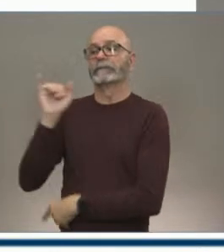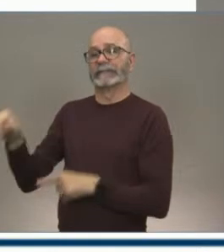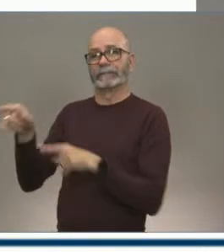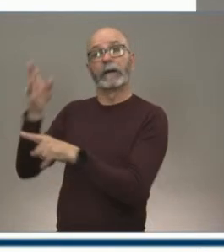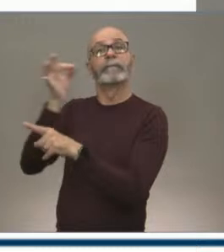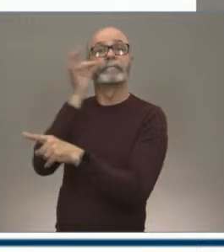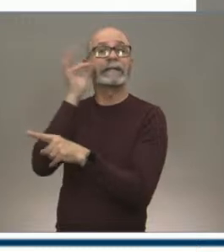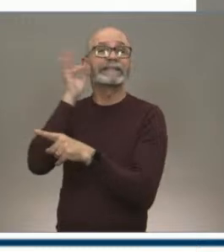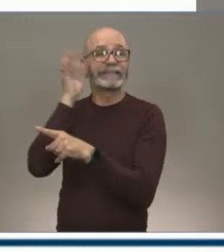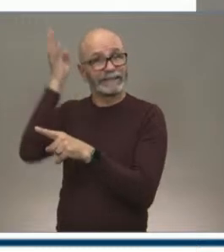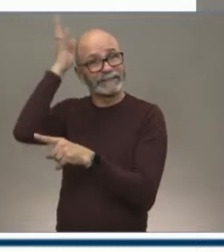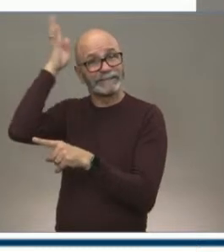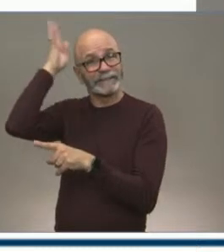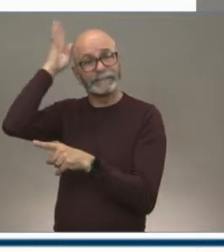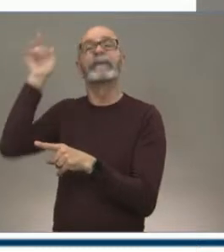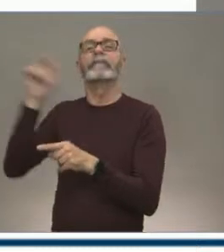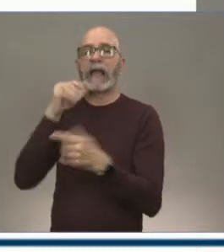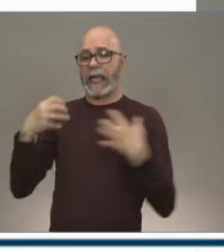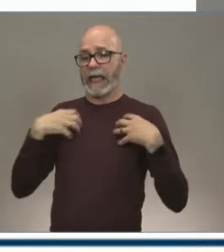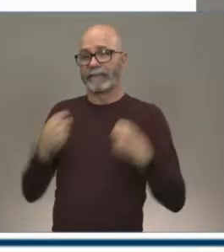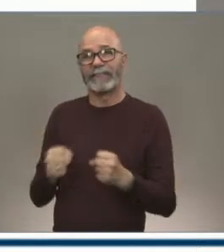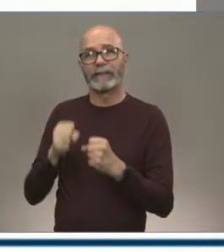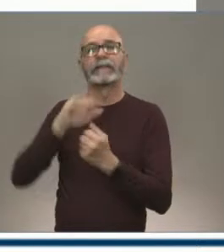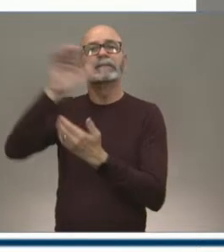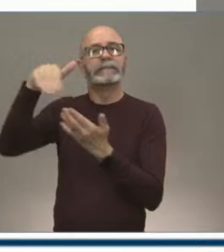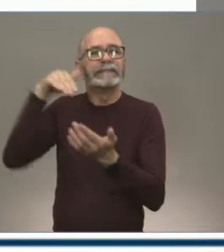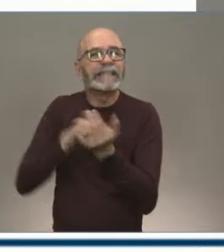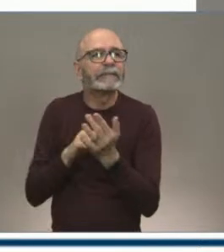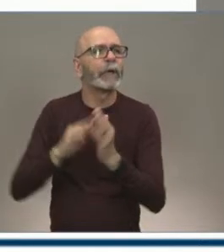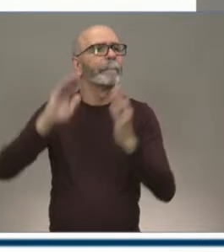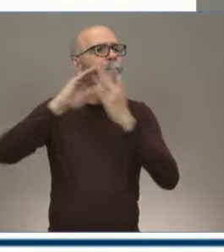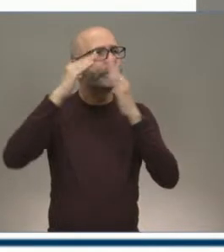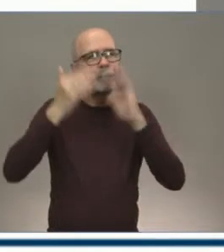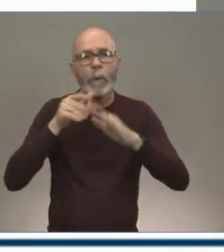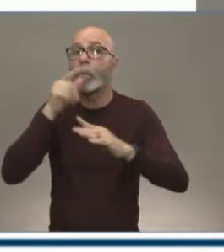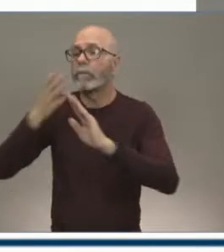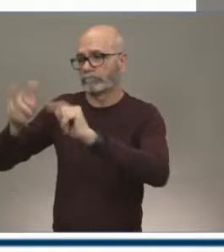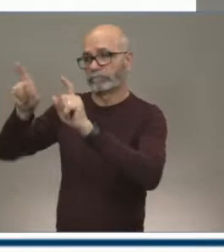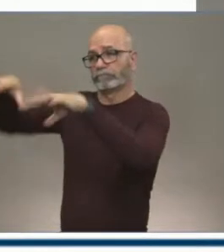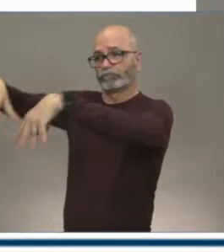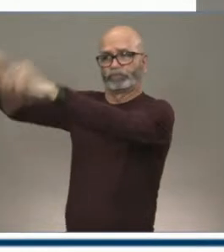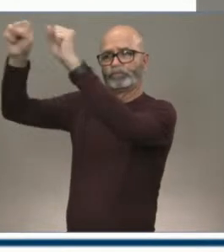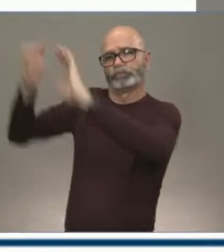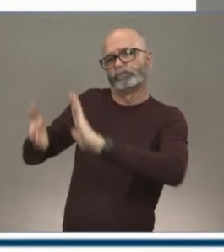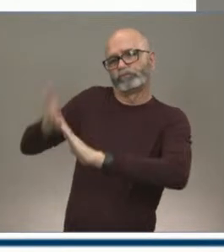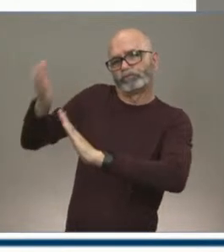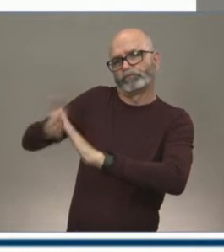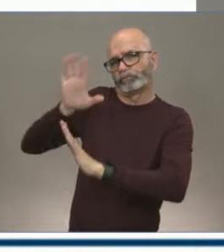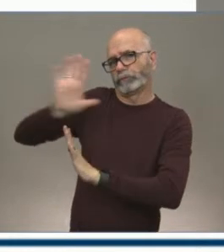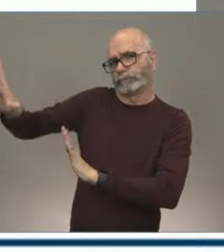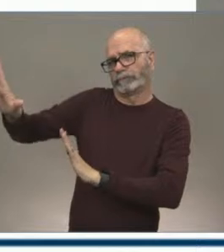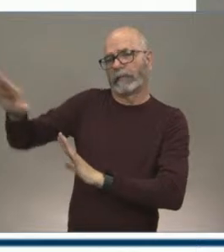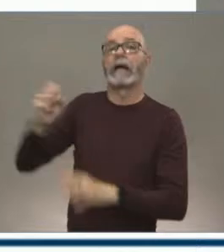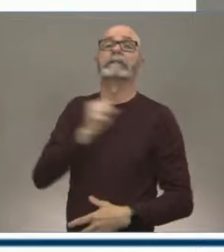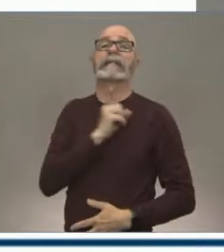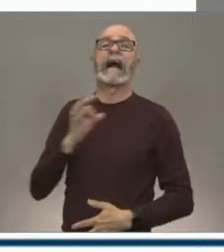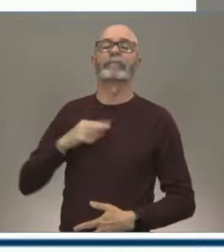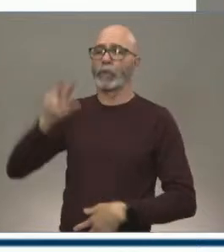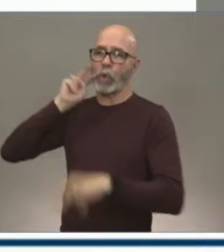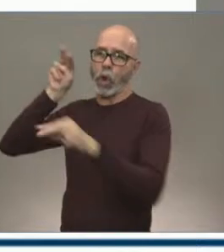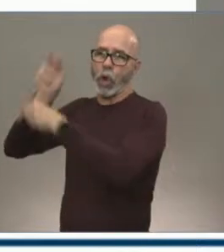health centers in the different communities, and it'll be health center staff who administer the vaccine to those living in their